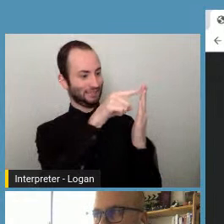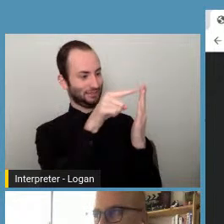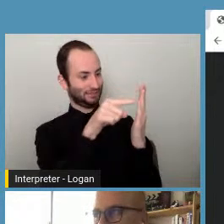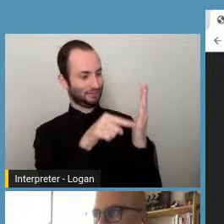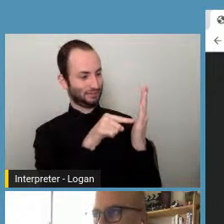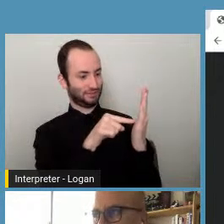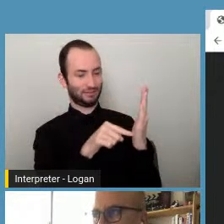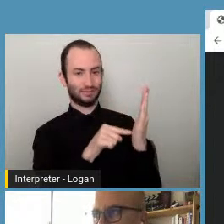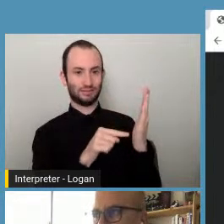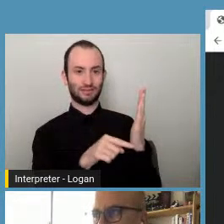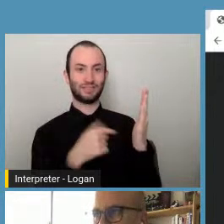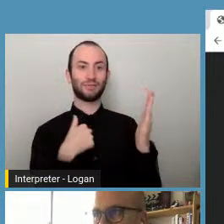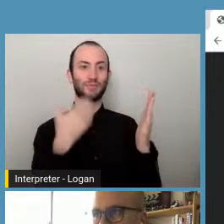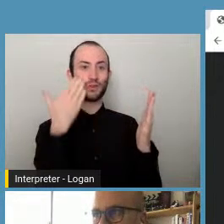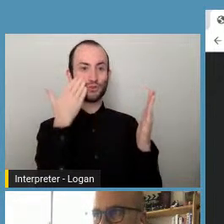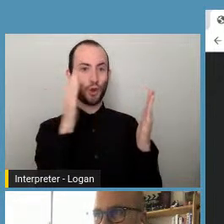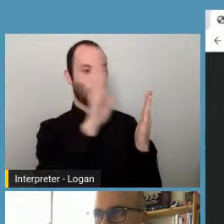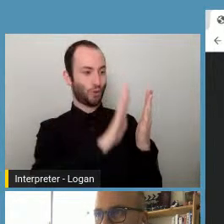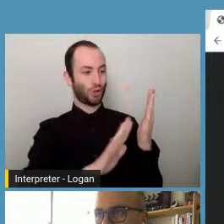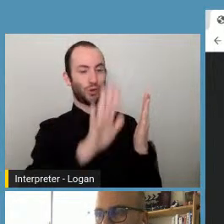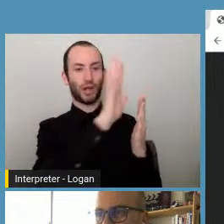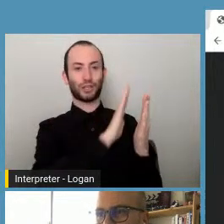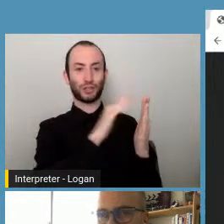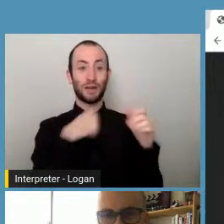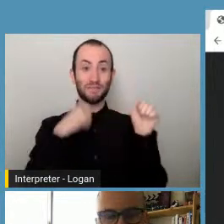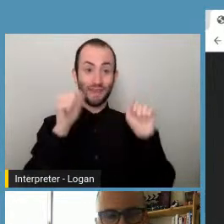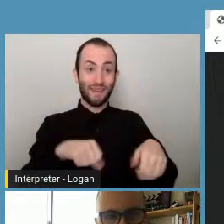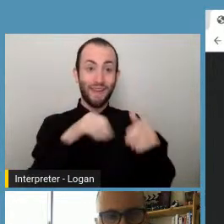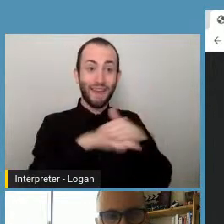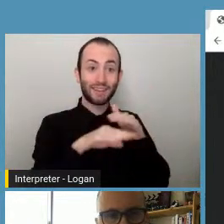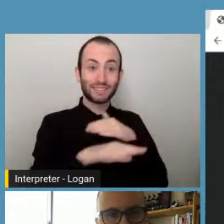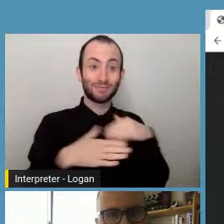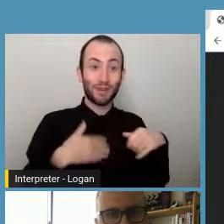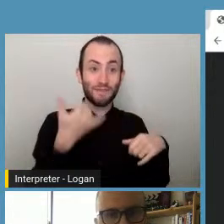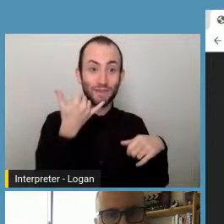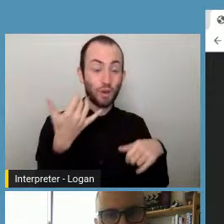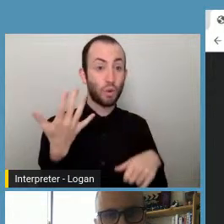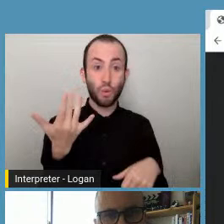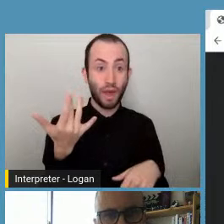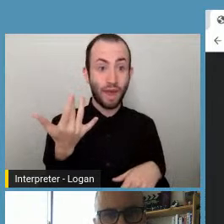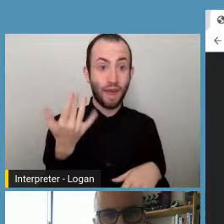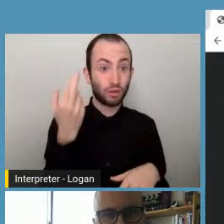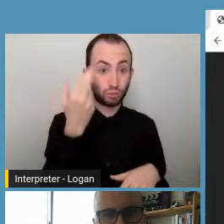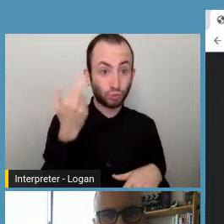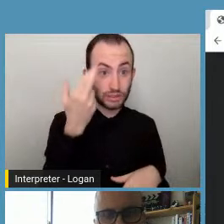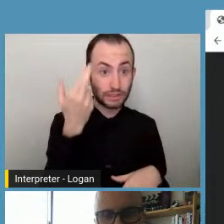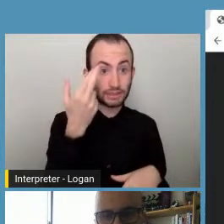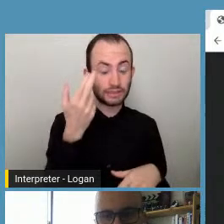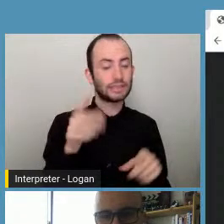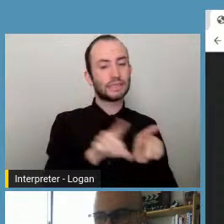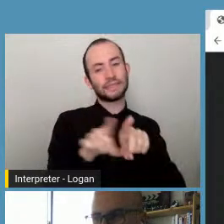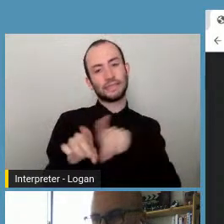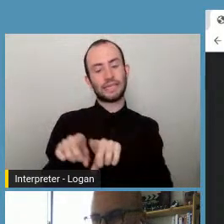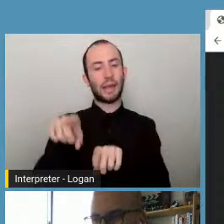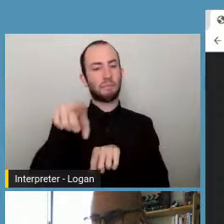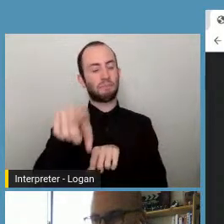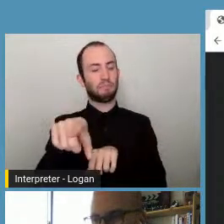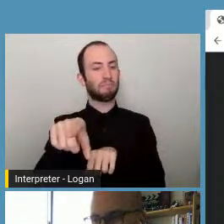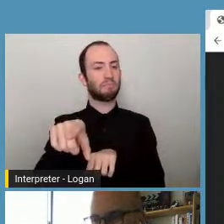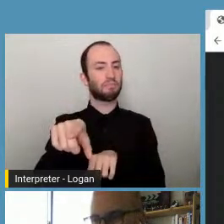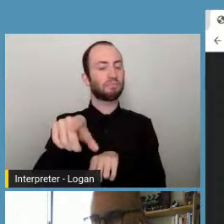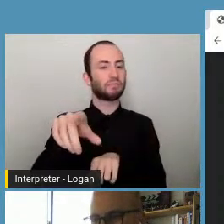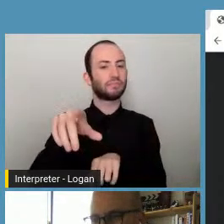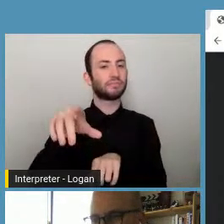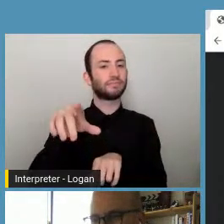is that I'm able to access the content on there. But the reason I'm able to, just like on a website, which we'll share the video after this